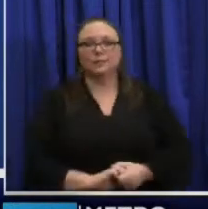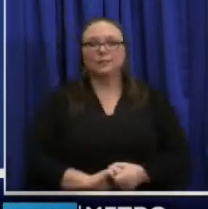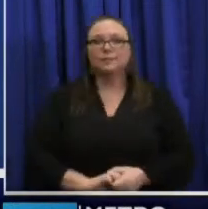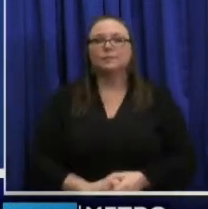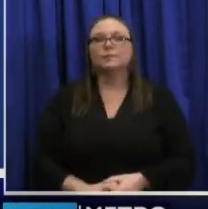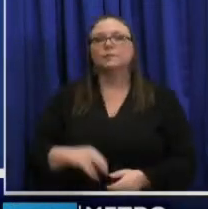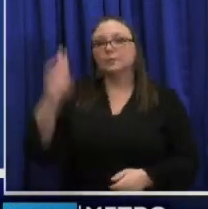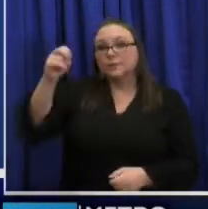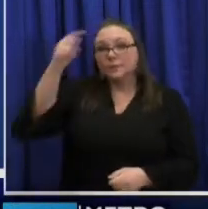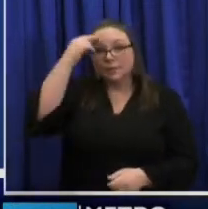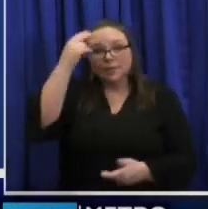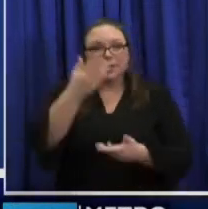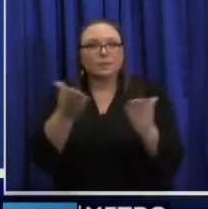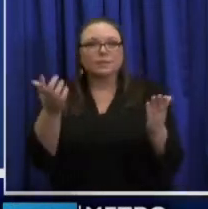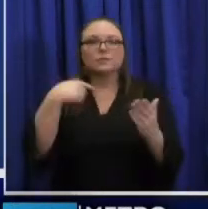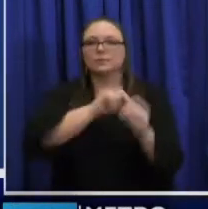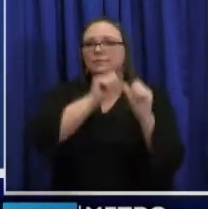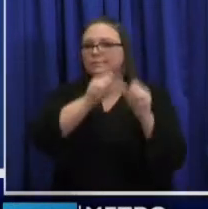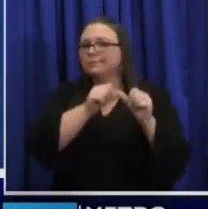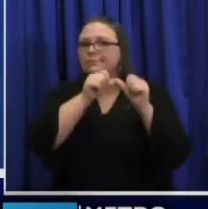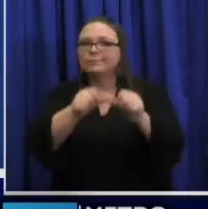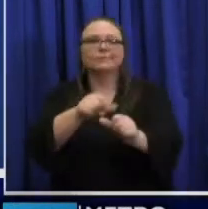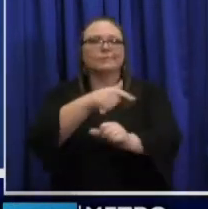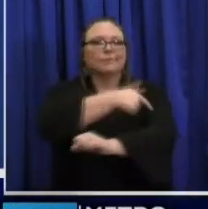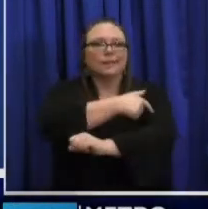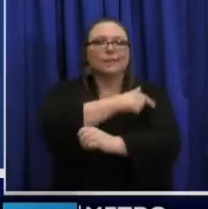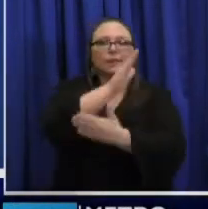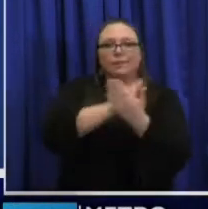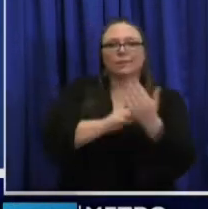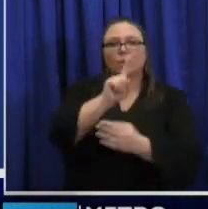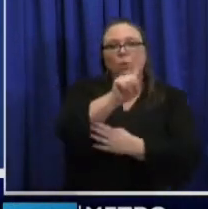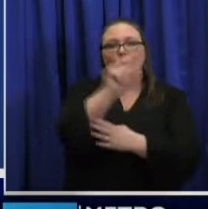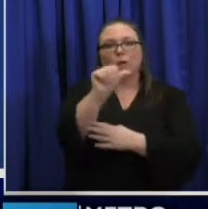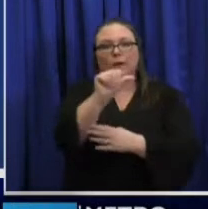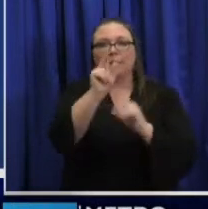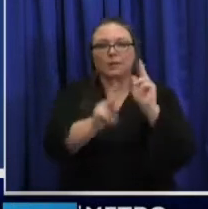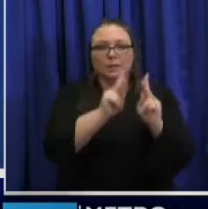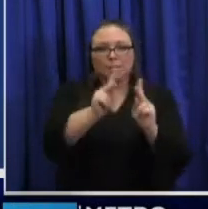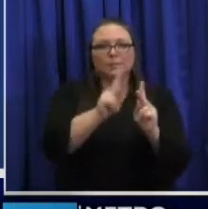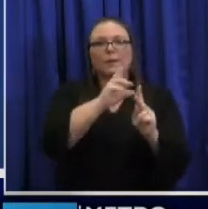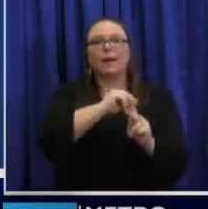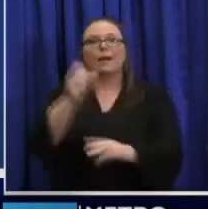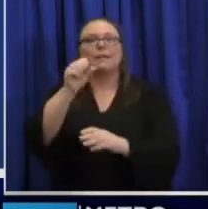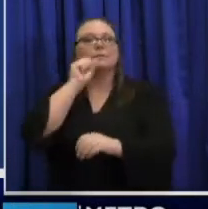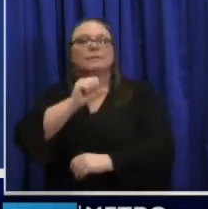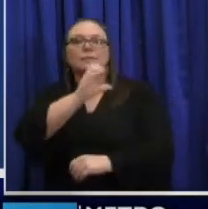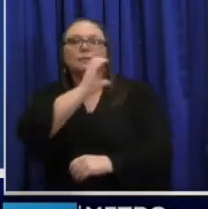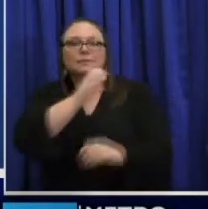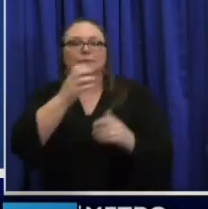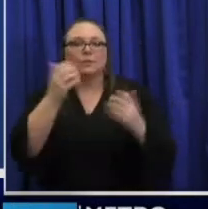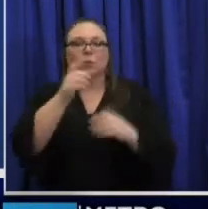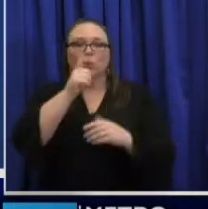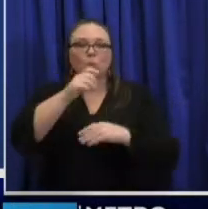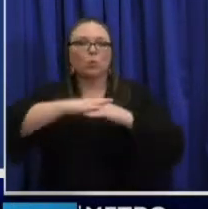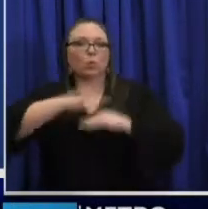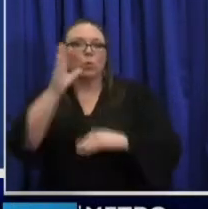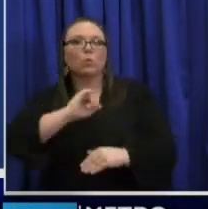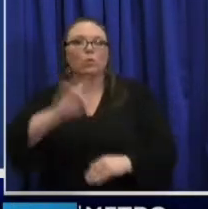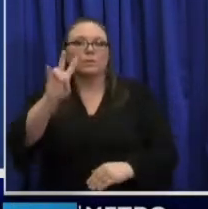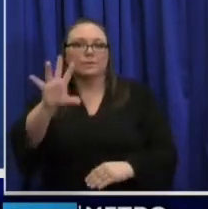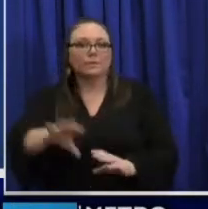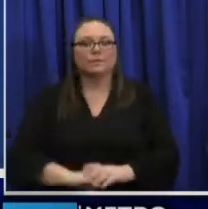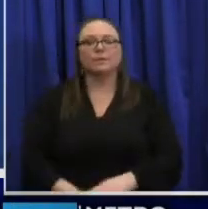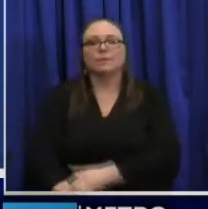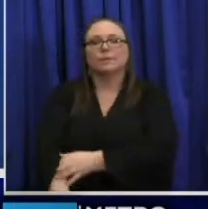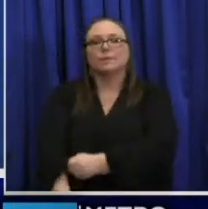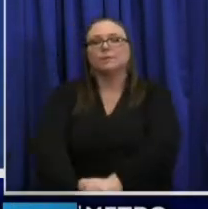In Nashville, we are continuing to vaccinate Phase 1A recipients and seniors 75 and older.